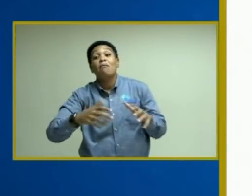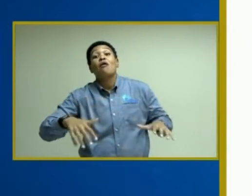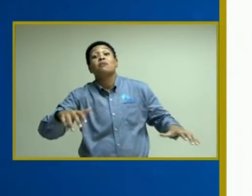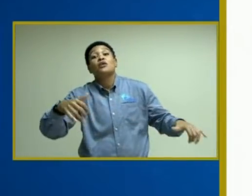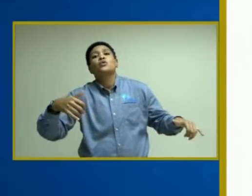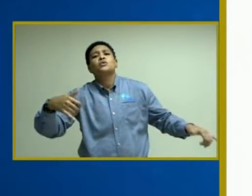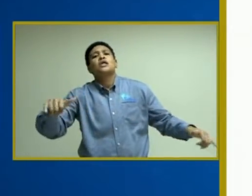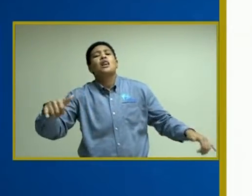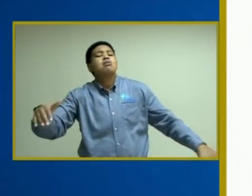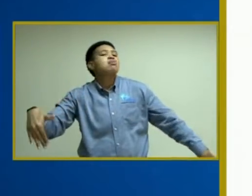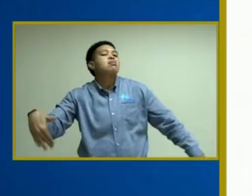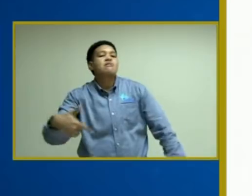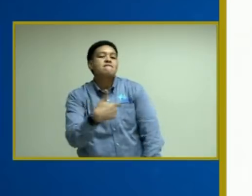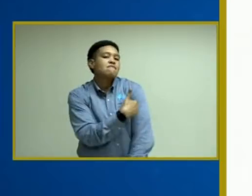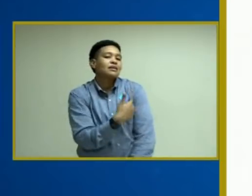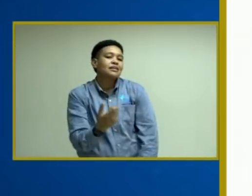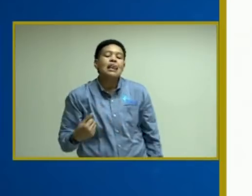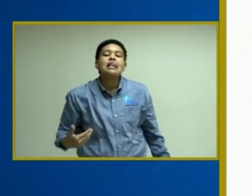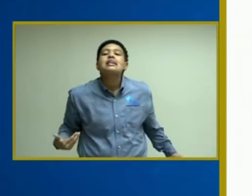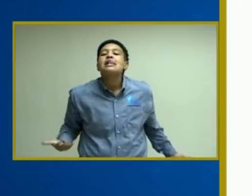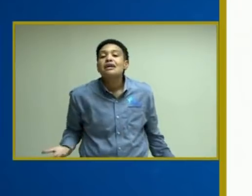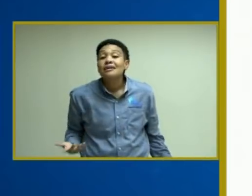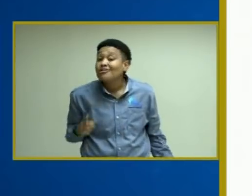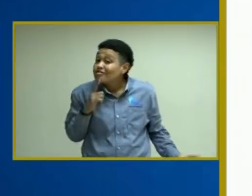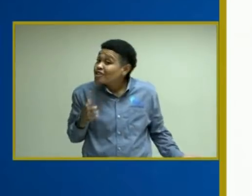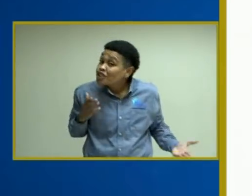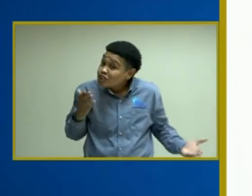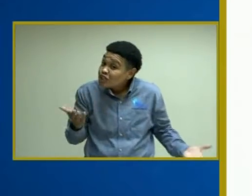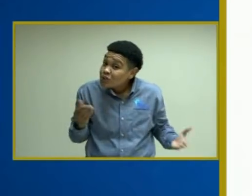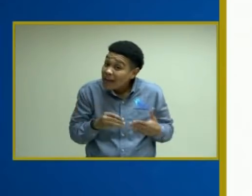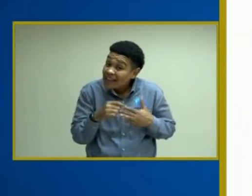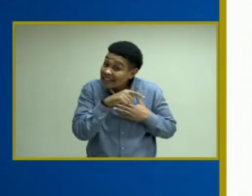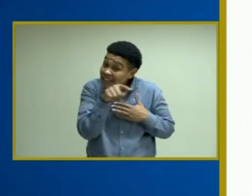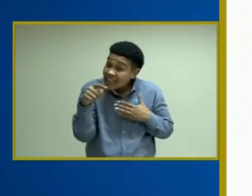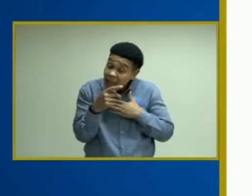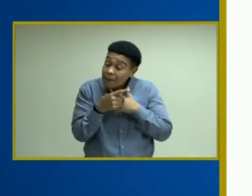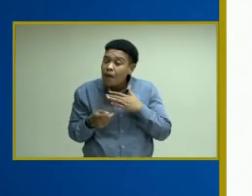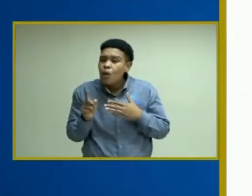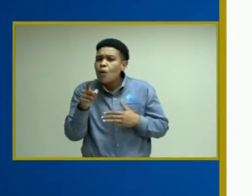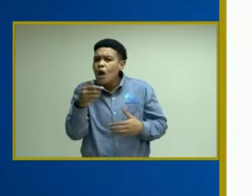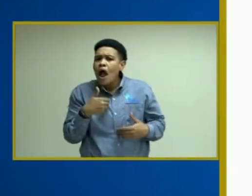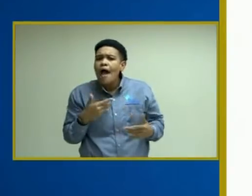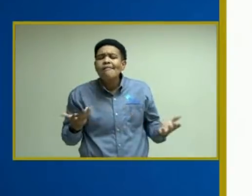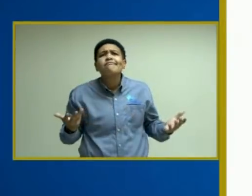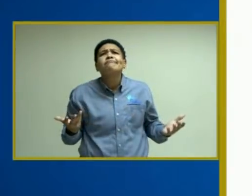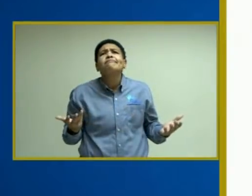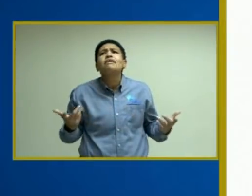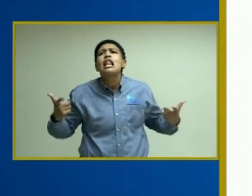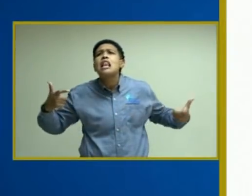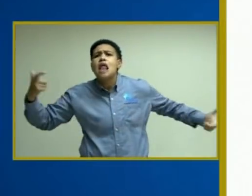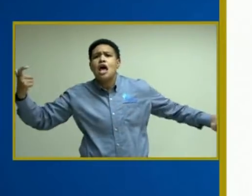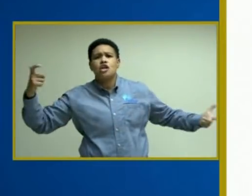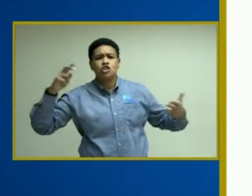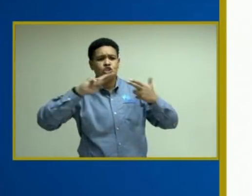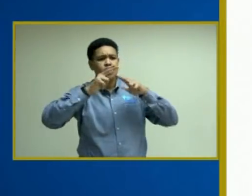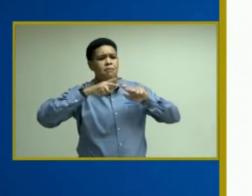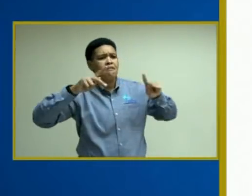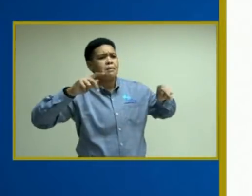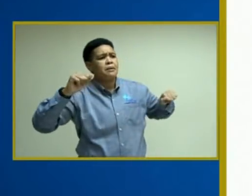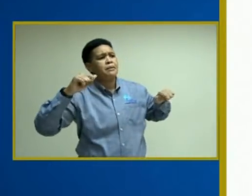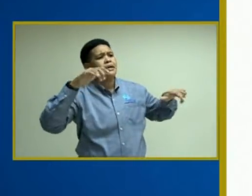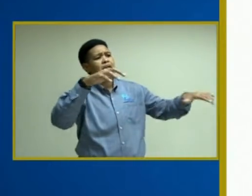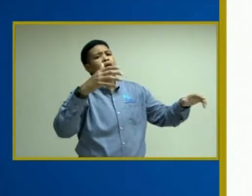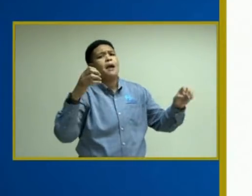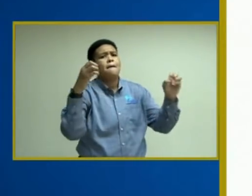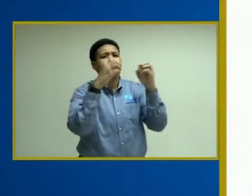is unvaccinated. And this suggests that in these parishes where you have larger numbers of persons,